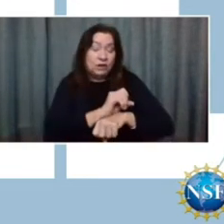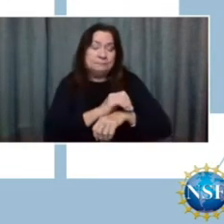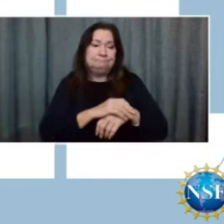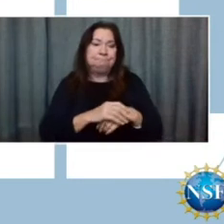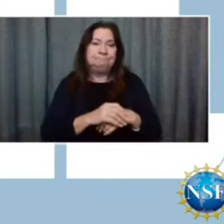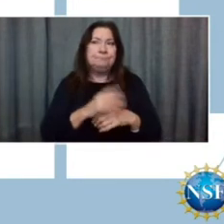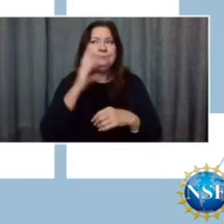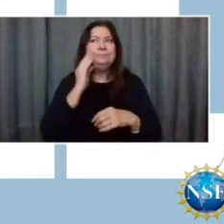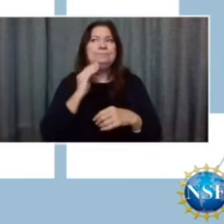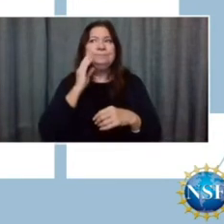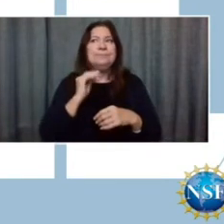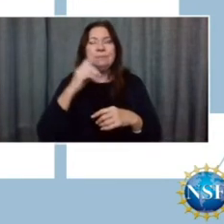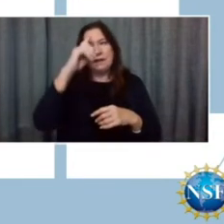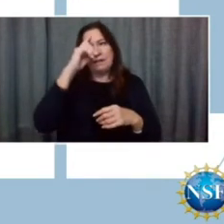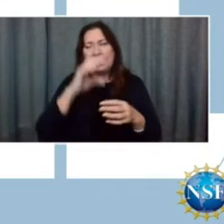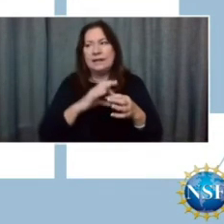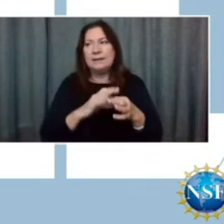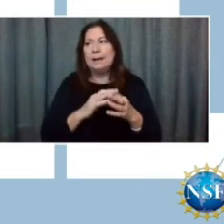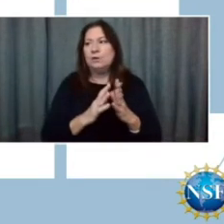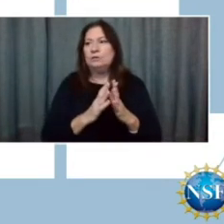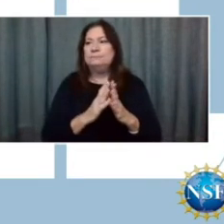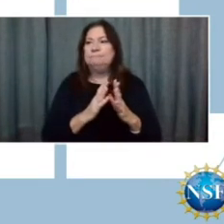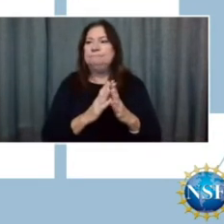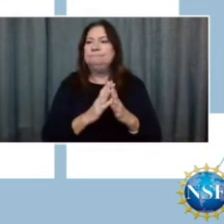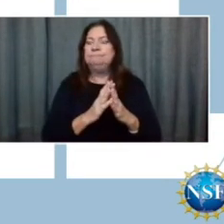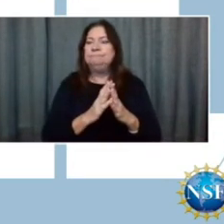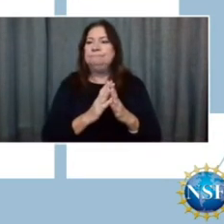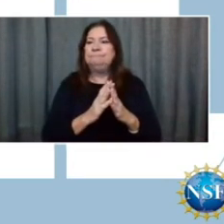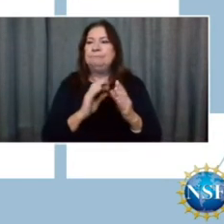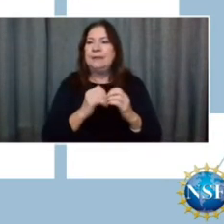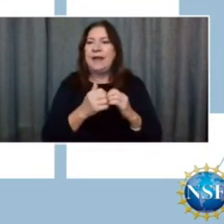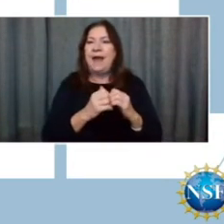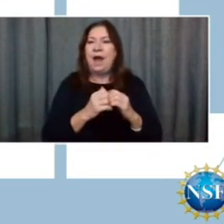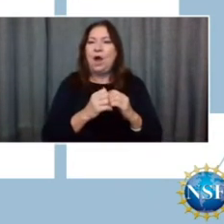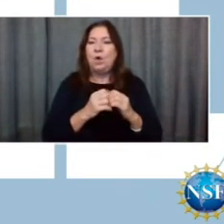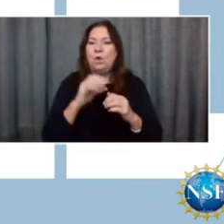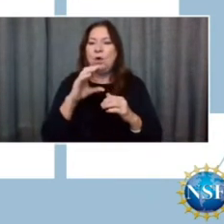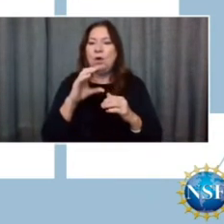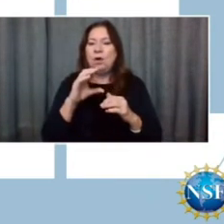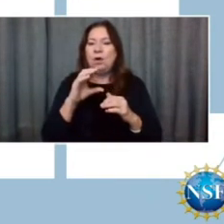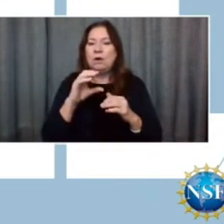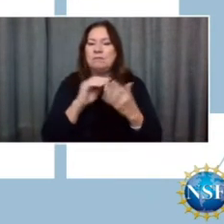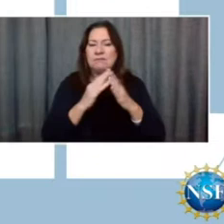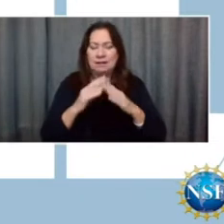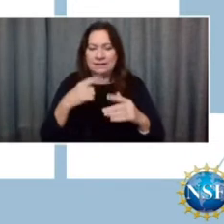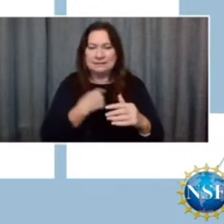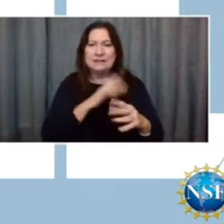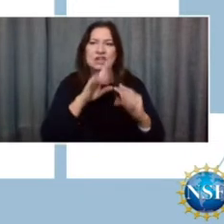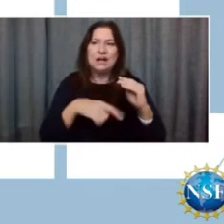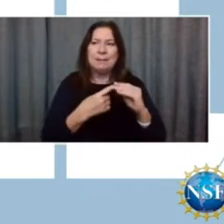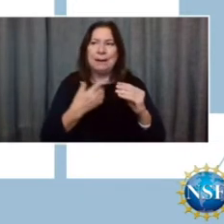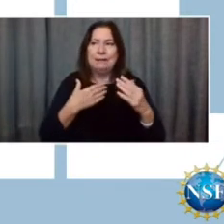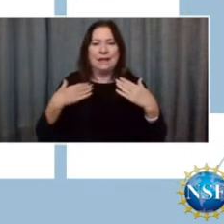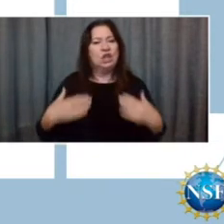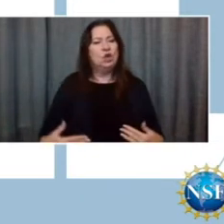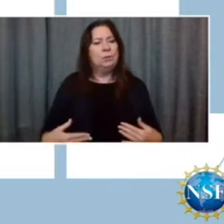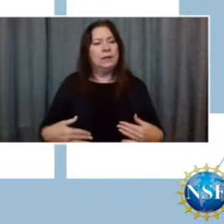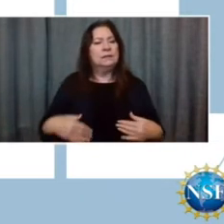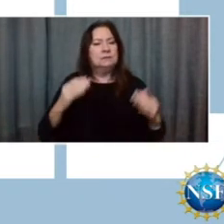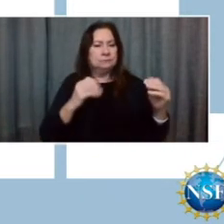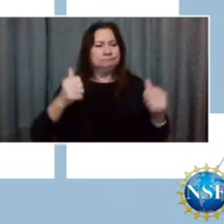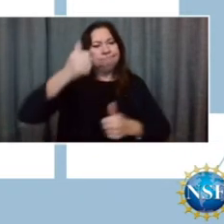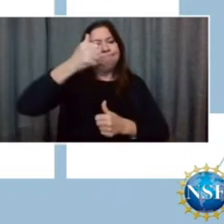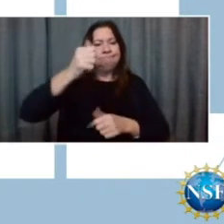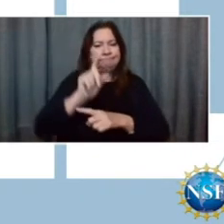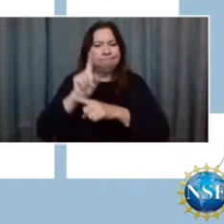thinking about how coloniality has created what I talk about in my work as a sense of human supremacy, and in the United States,